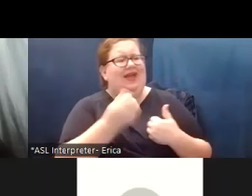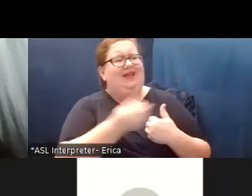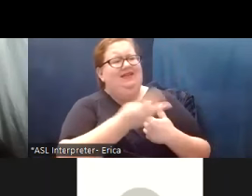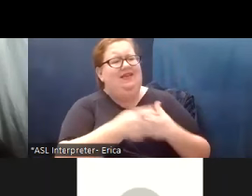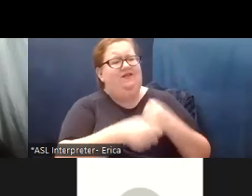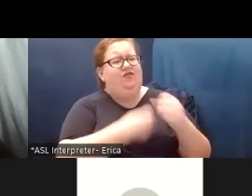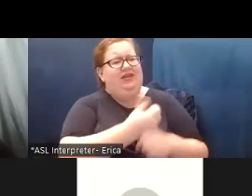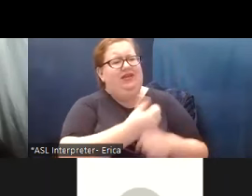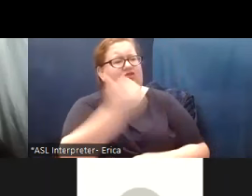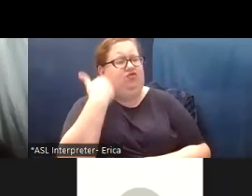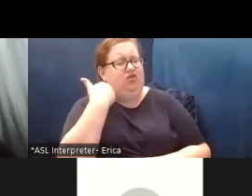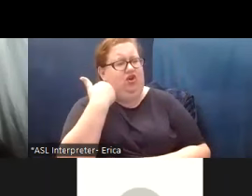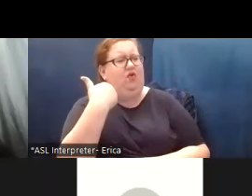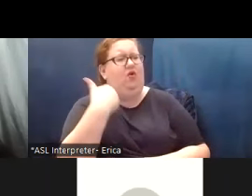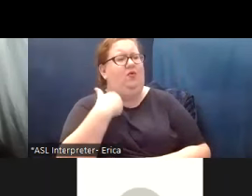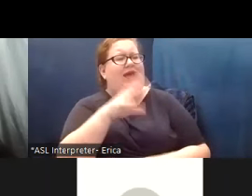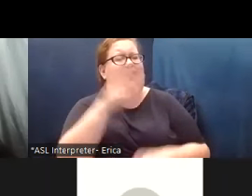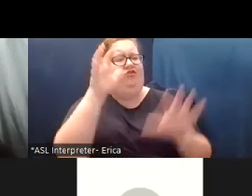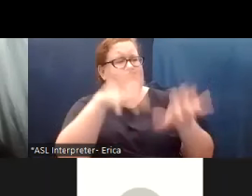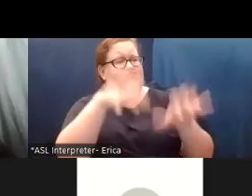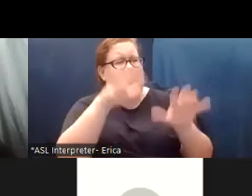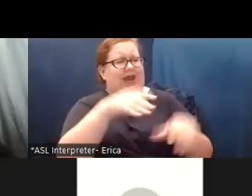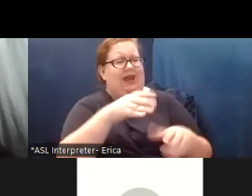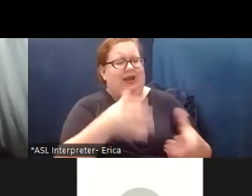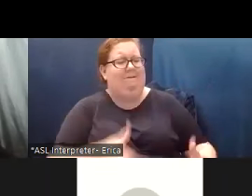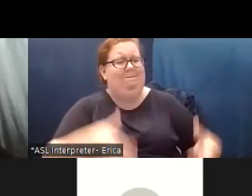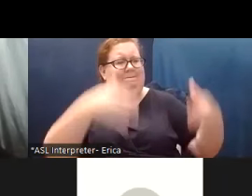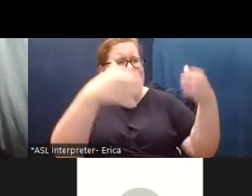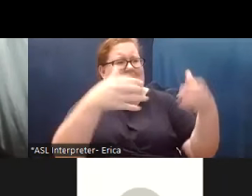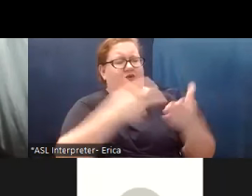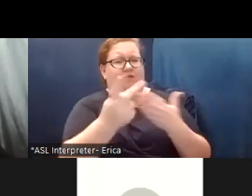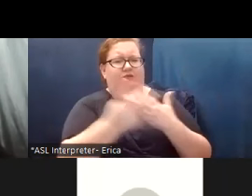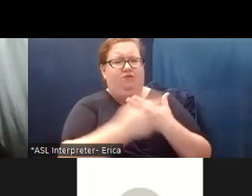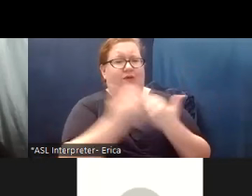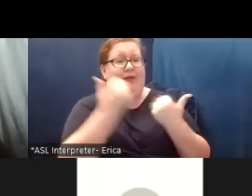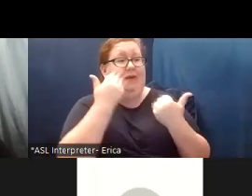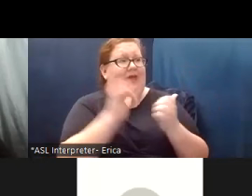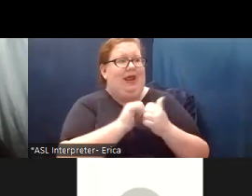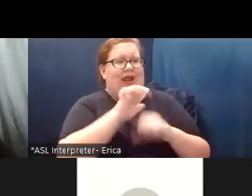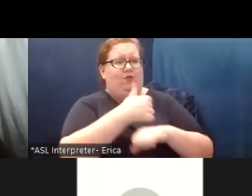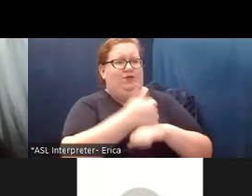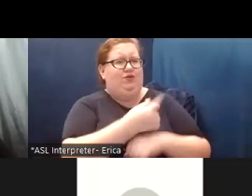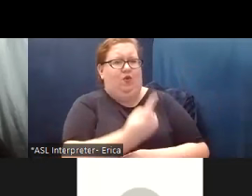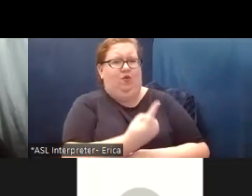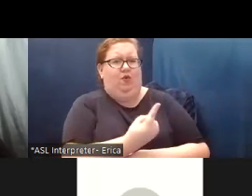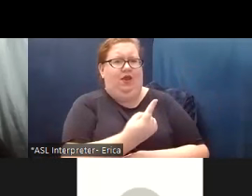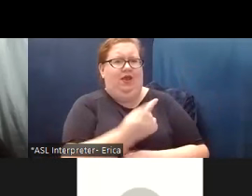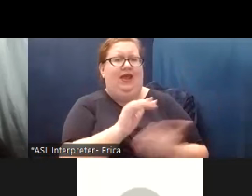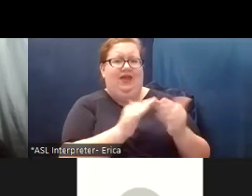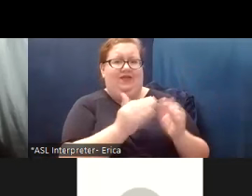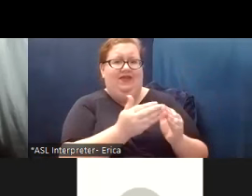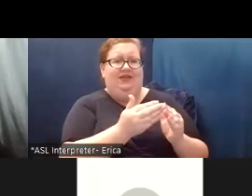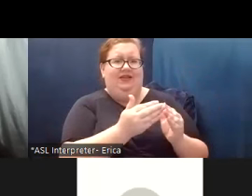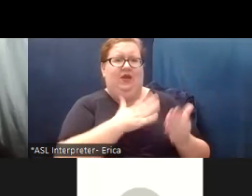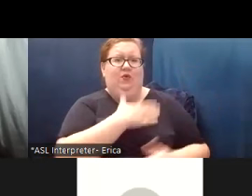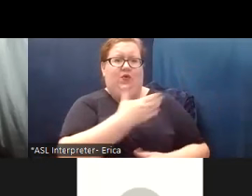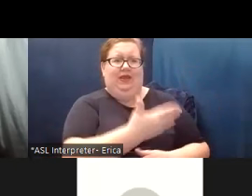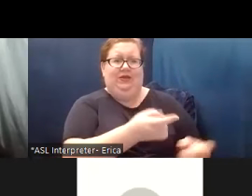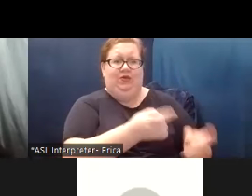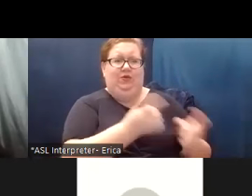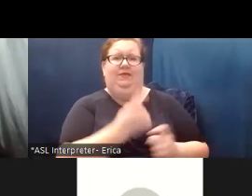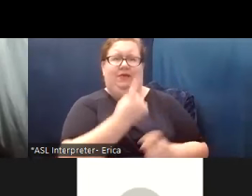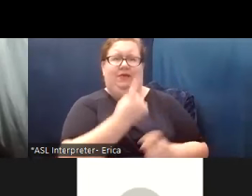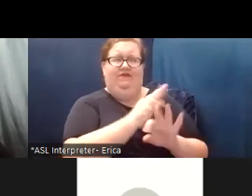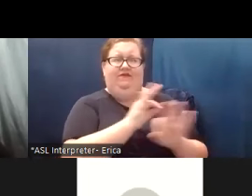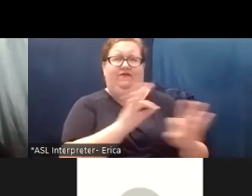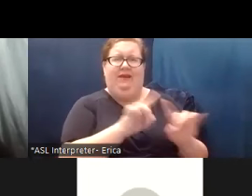had the rain barrel program, but I didn't know how to install one. Like the city was willing to give me a free rain barrel,